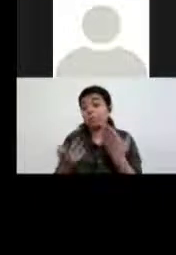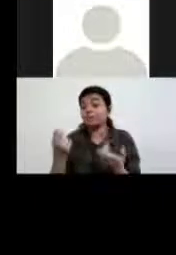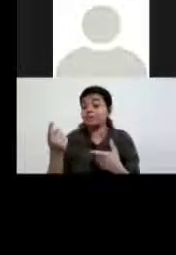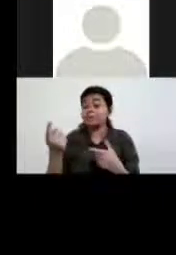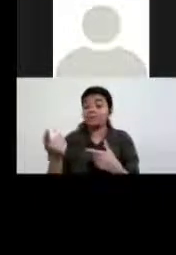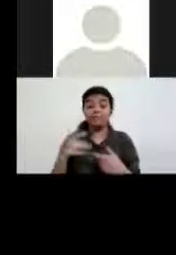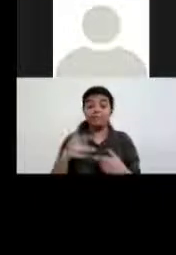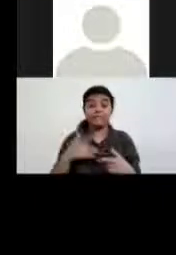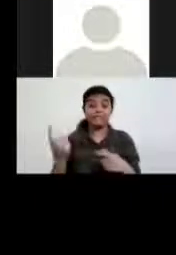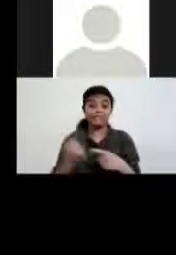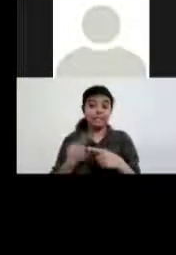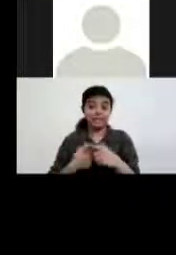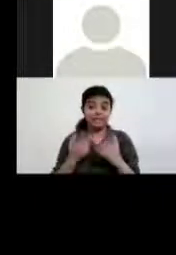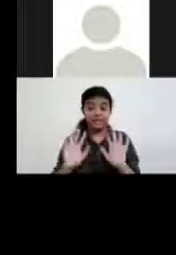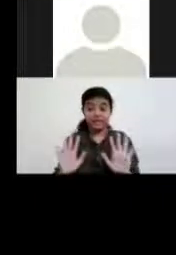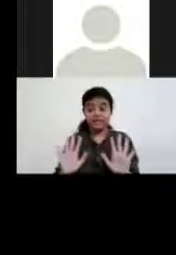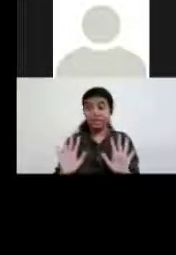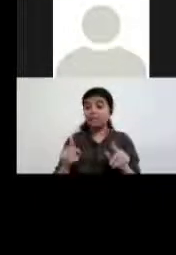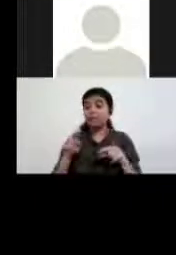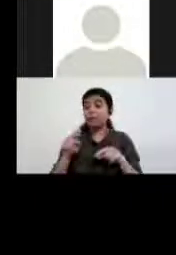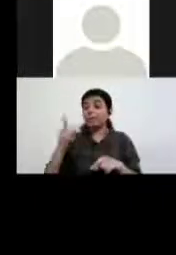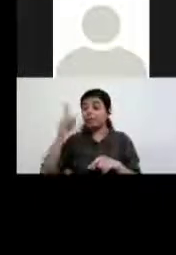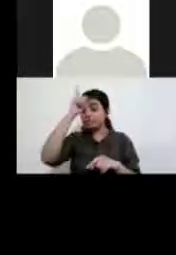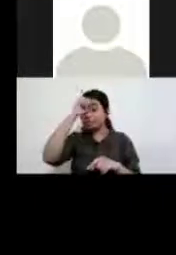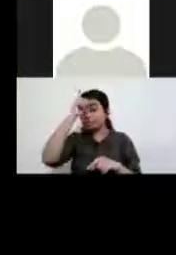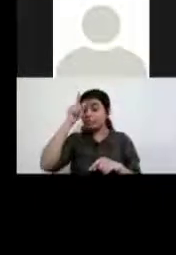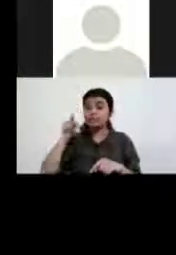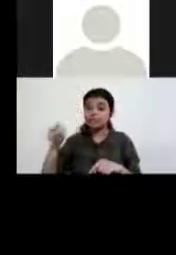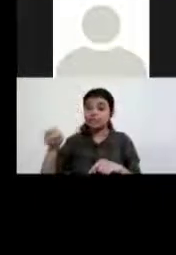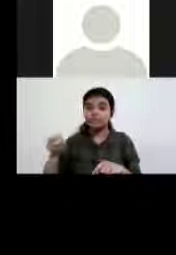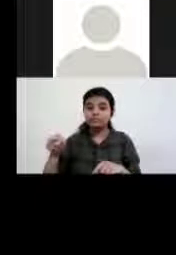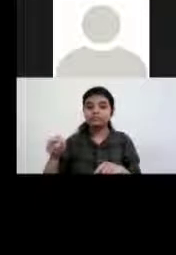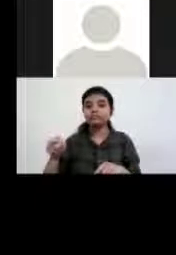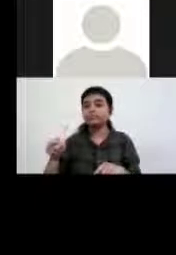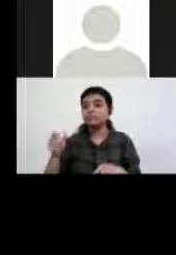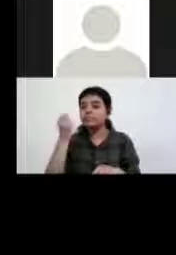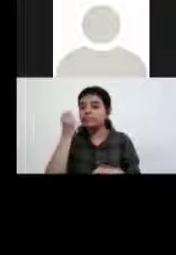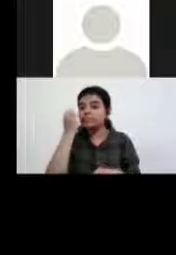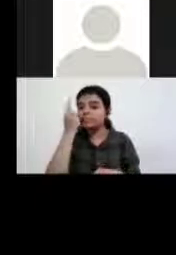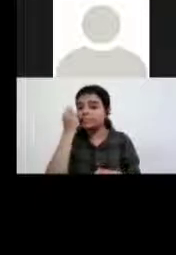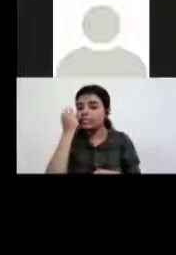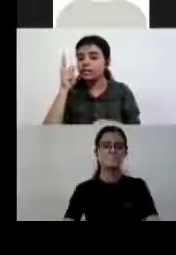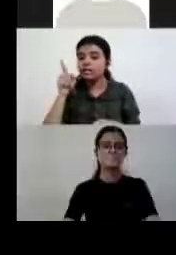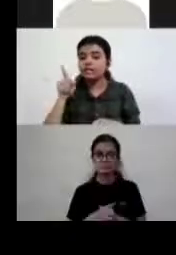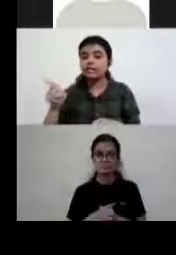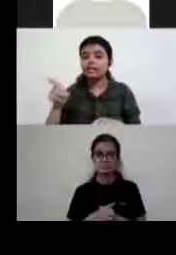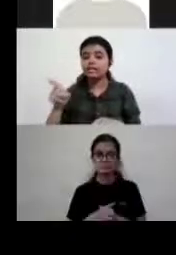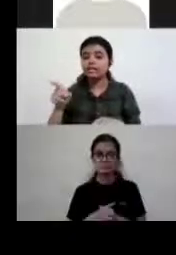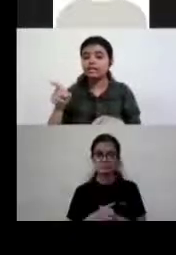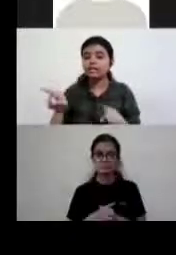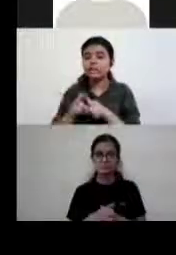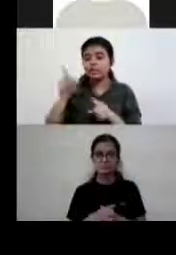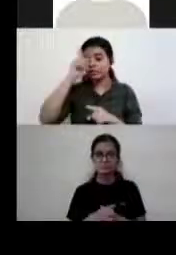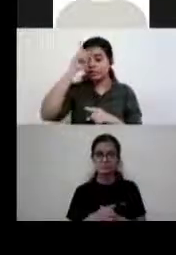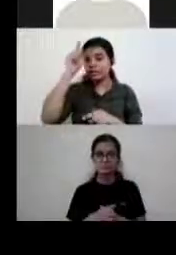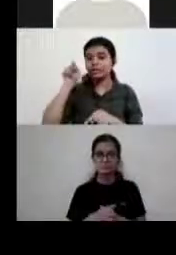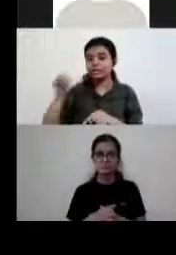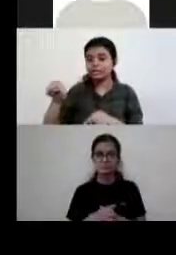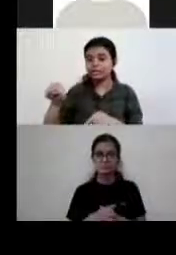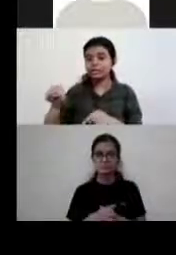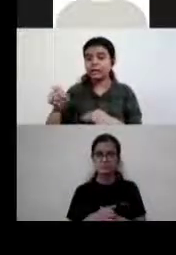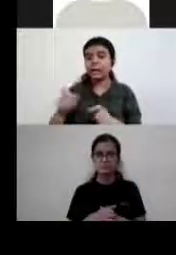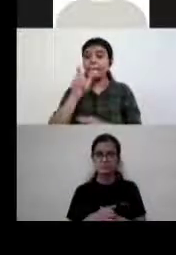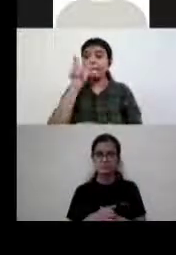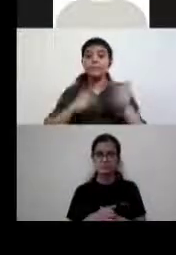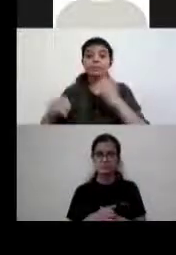but to Germany, it has been a huge step forward, understanding that Germany actually is a country where people are